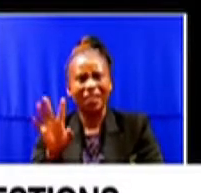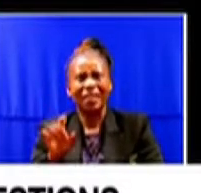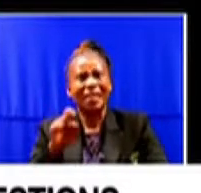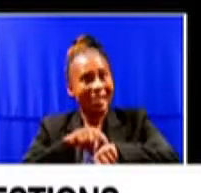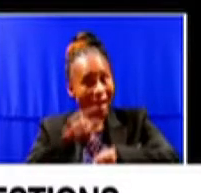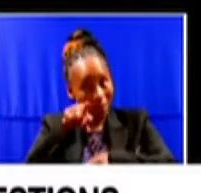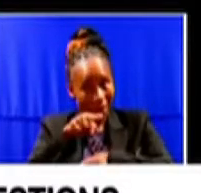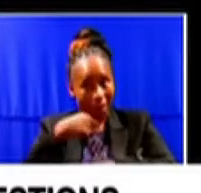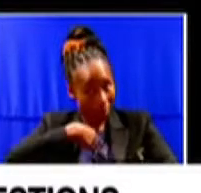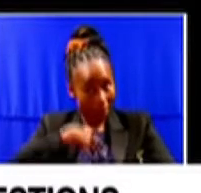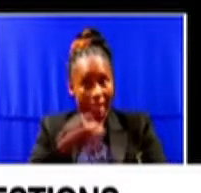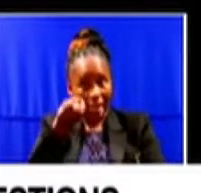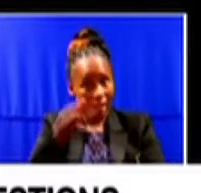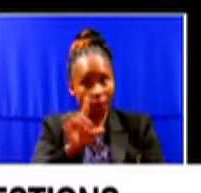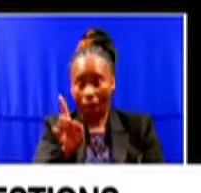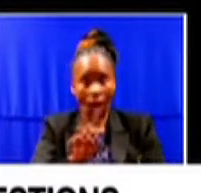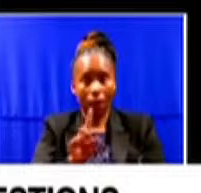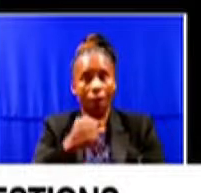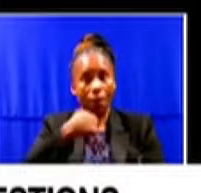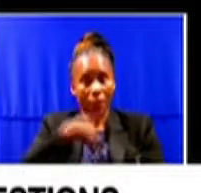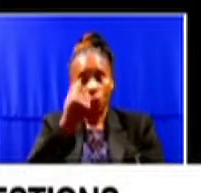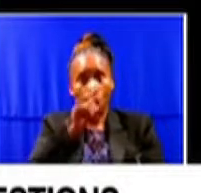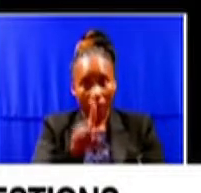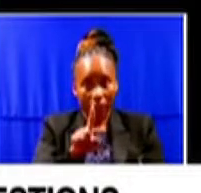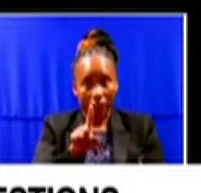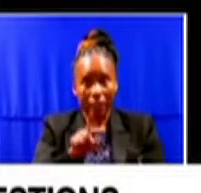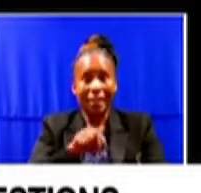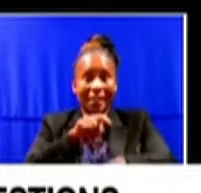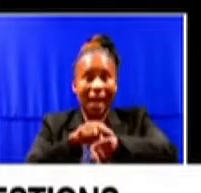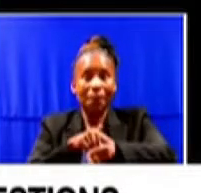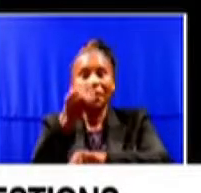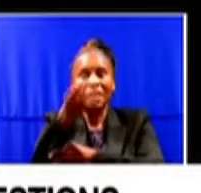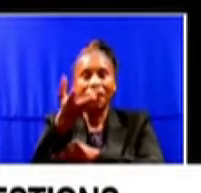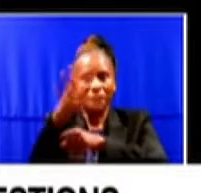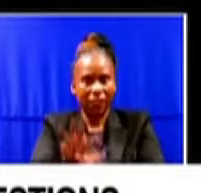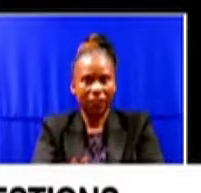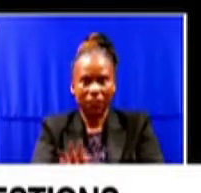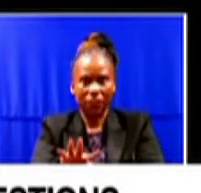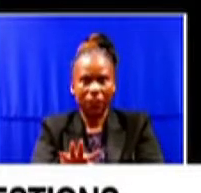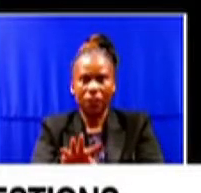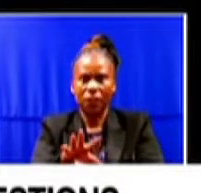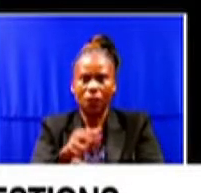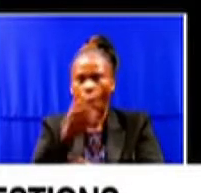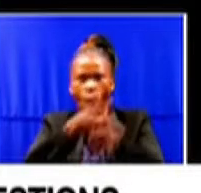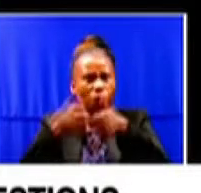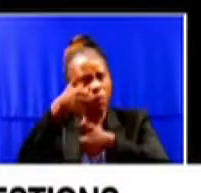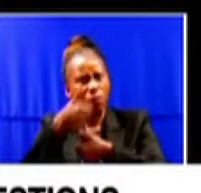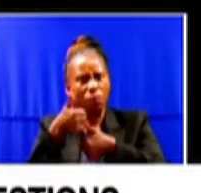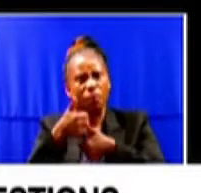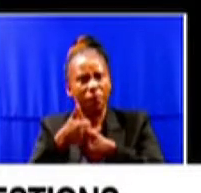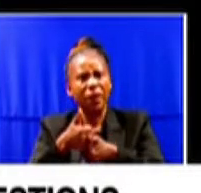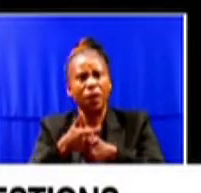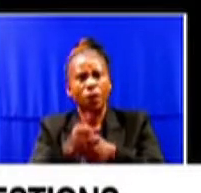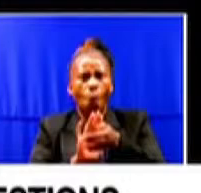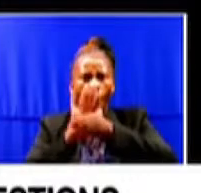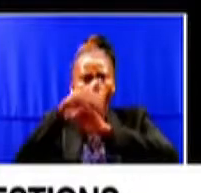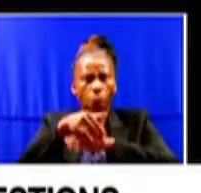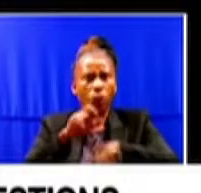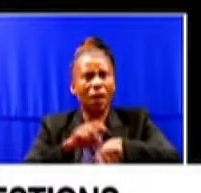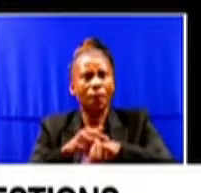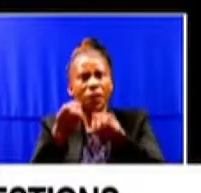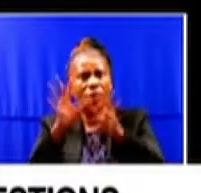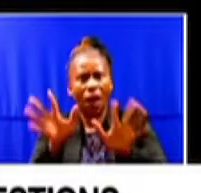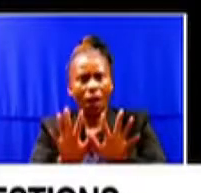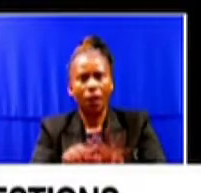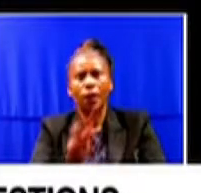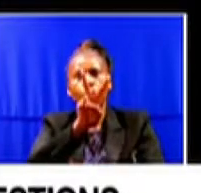me. All I do, you have been given this time, you have no authority to exceed the allocated time. By 25